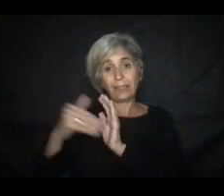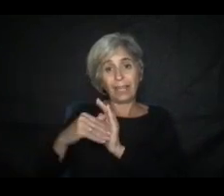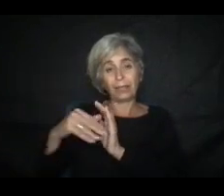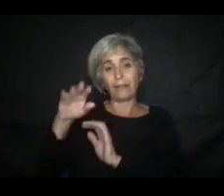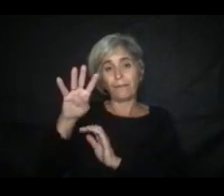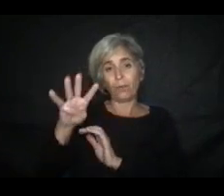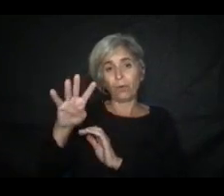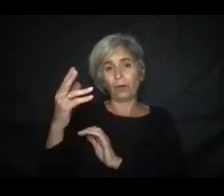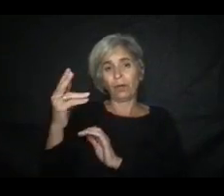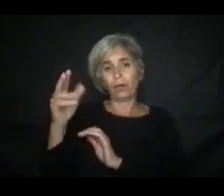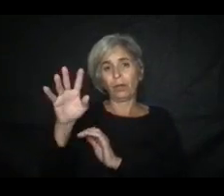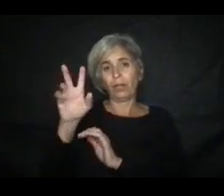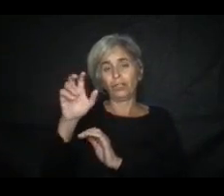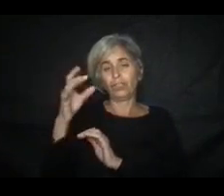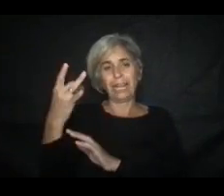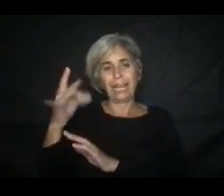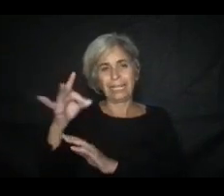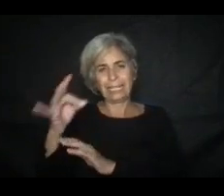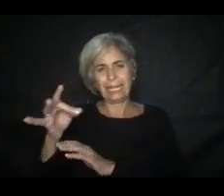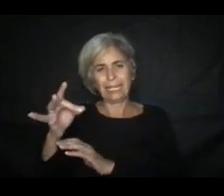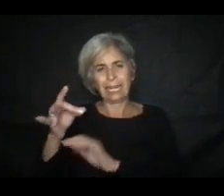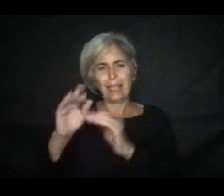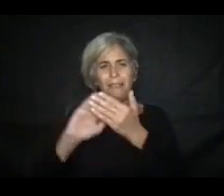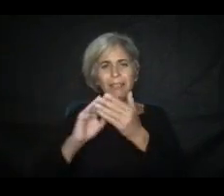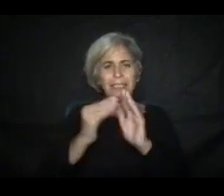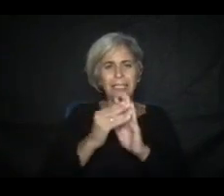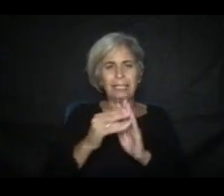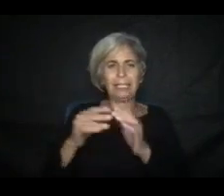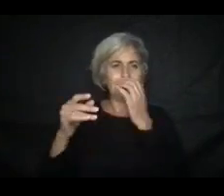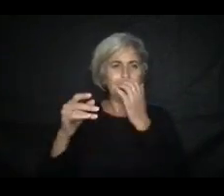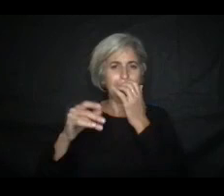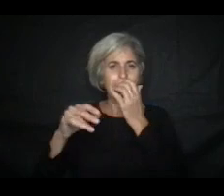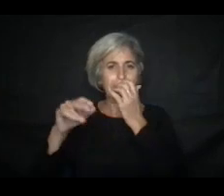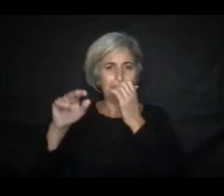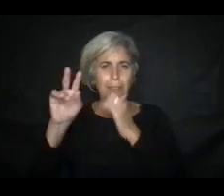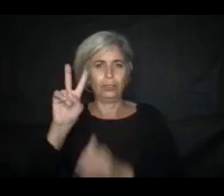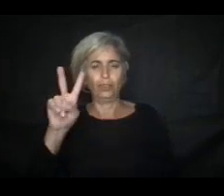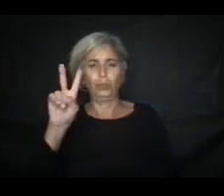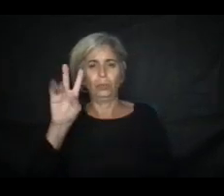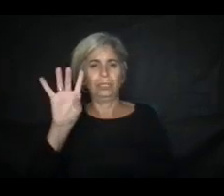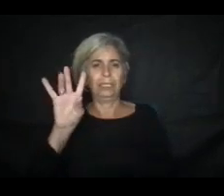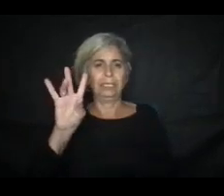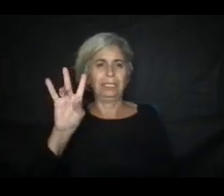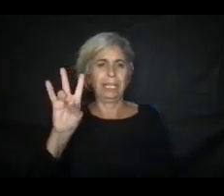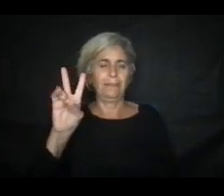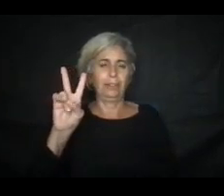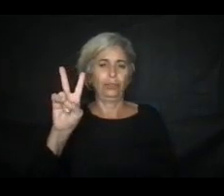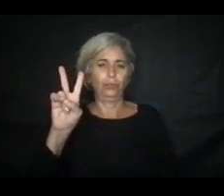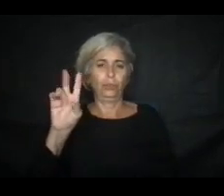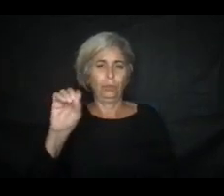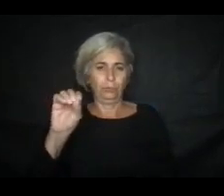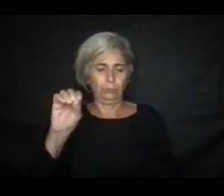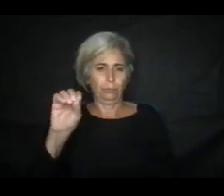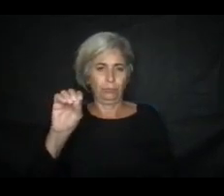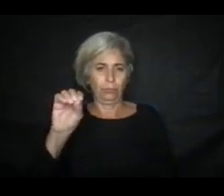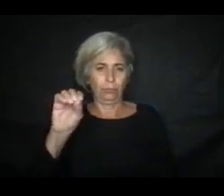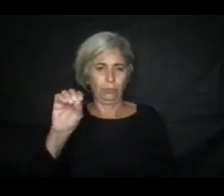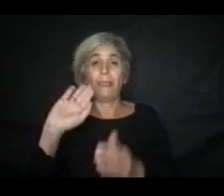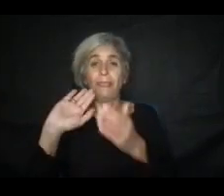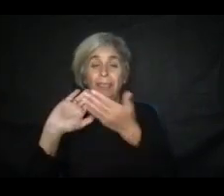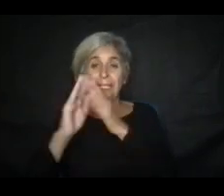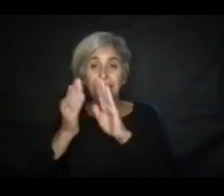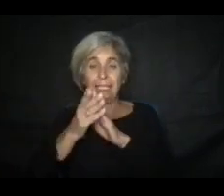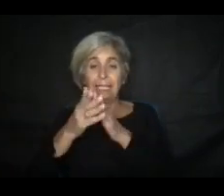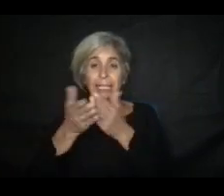$3,418. The city's fee is $2,720. The city is also proposing a local